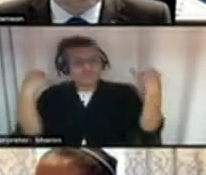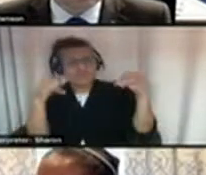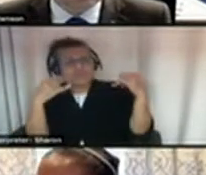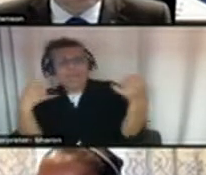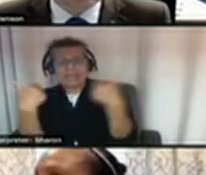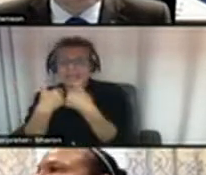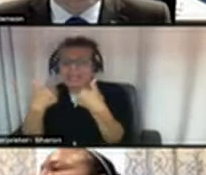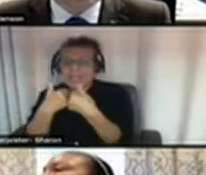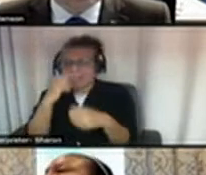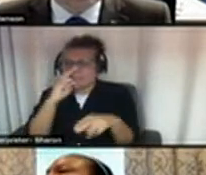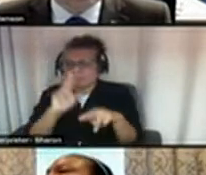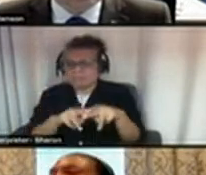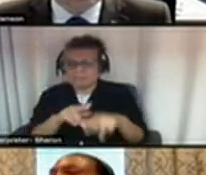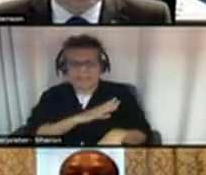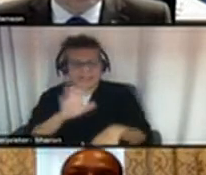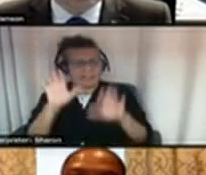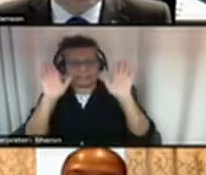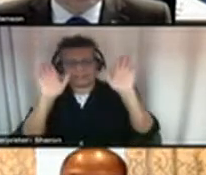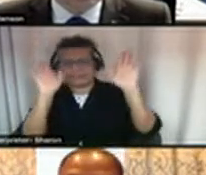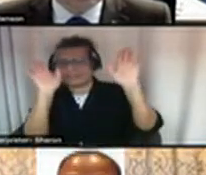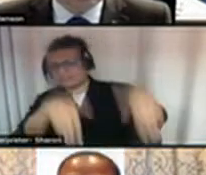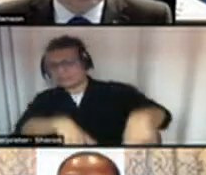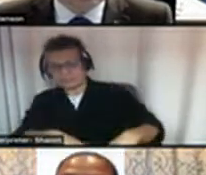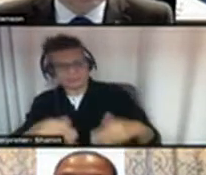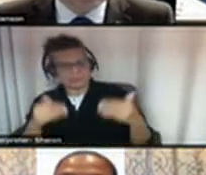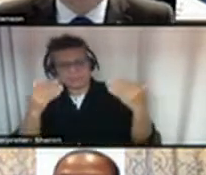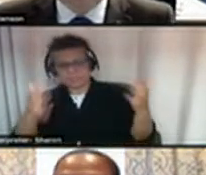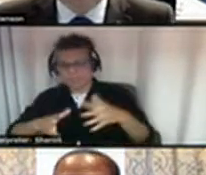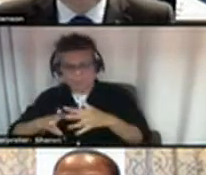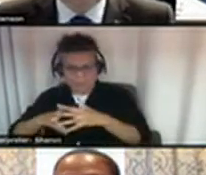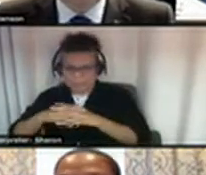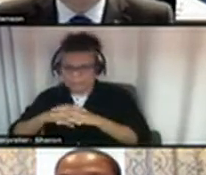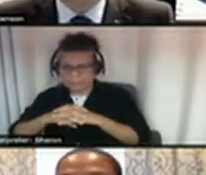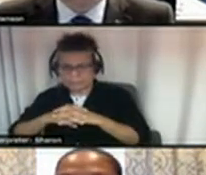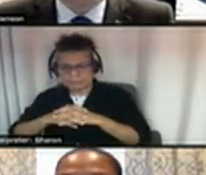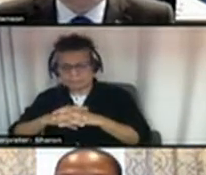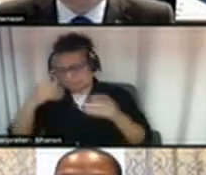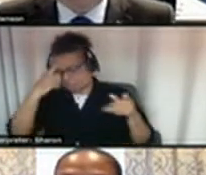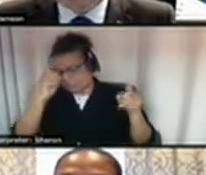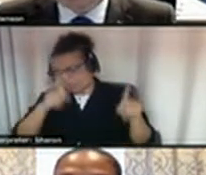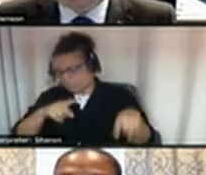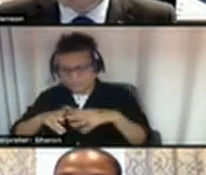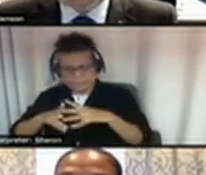fine. I don't think there'll be any problem with the mask mandate. I really don't. So I agree with it.